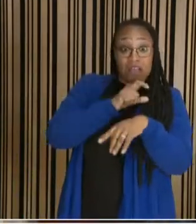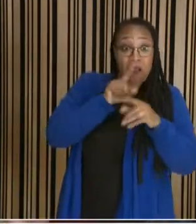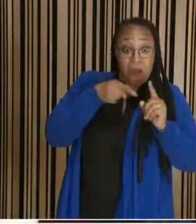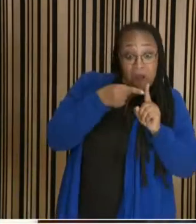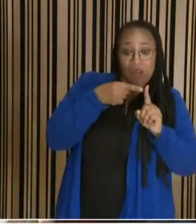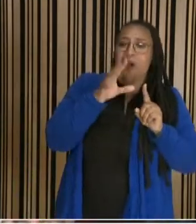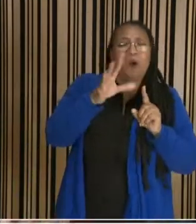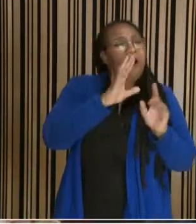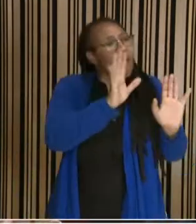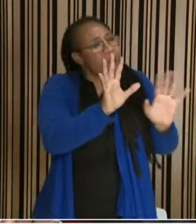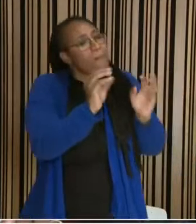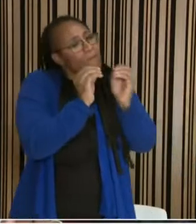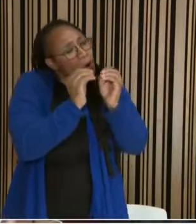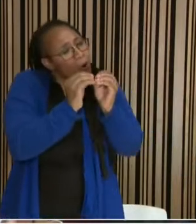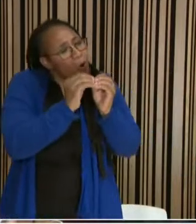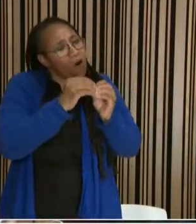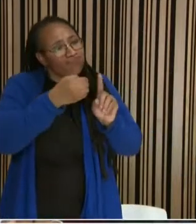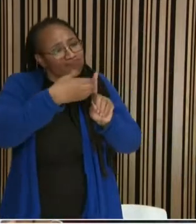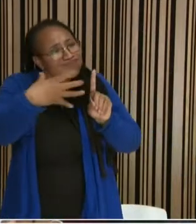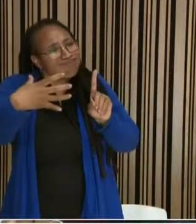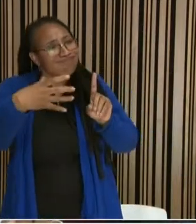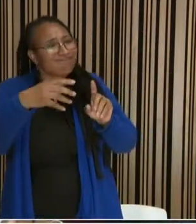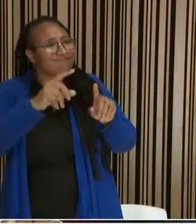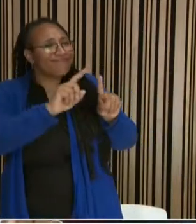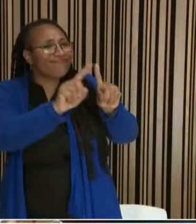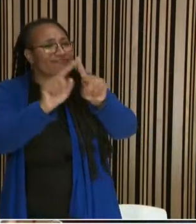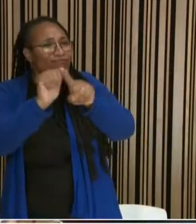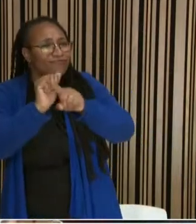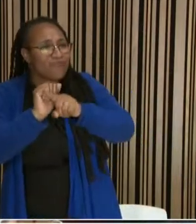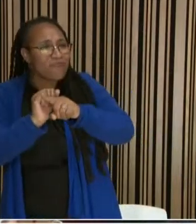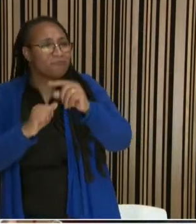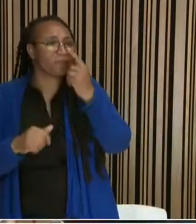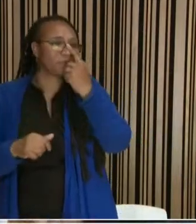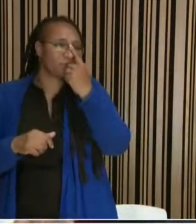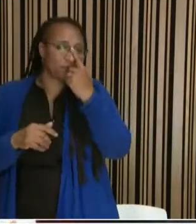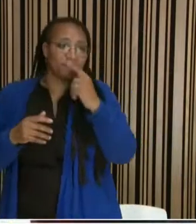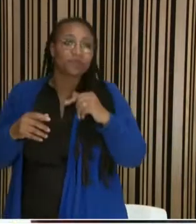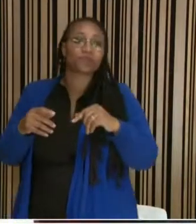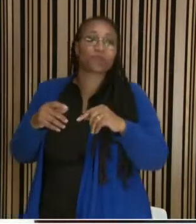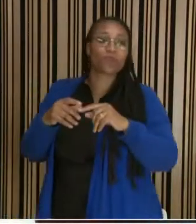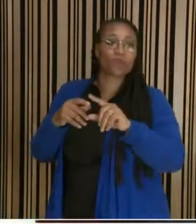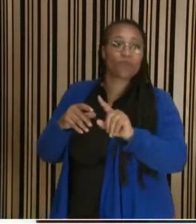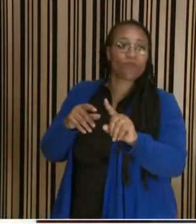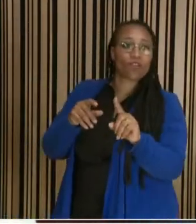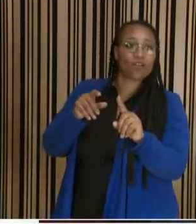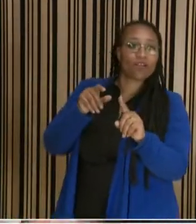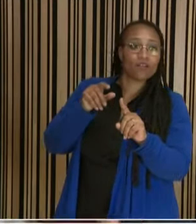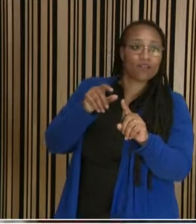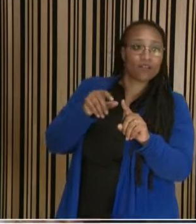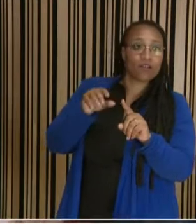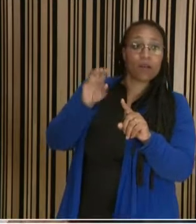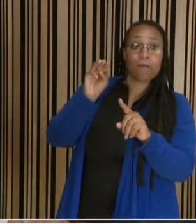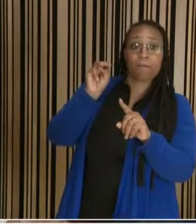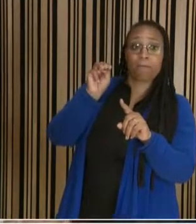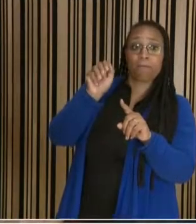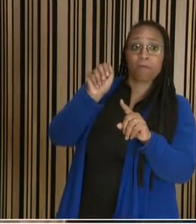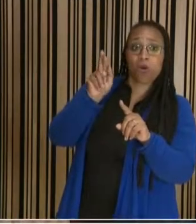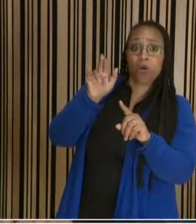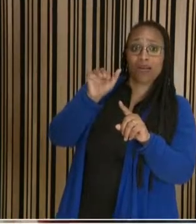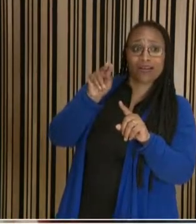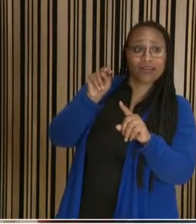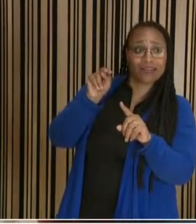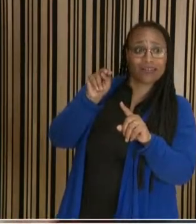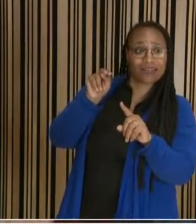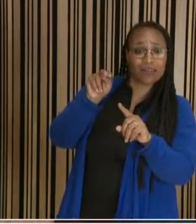of the investigation involving Delaney O'Martin? Who? Which one? Oh, thank you.